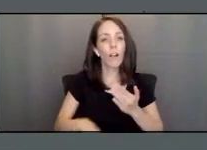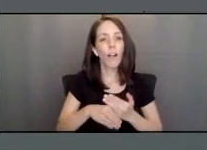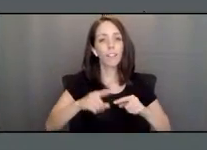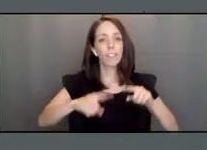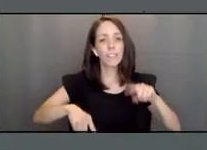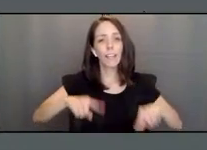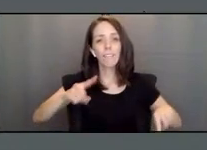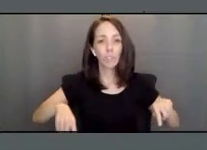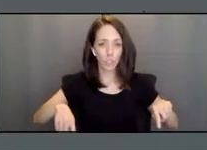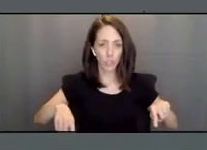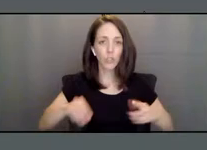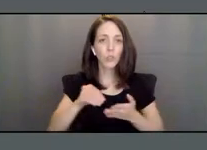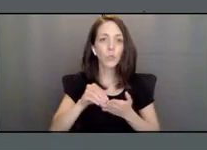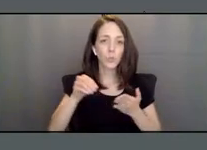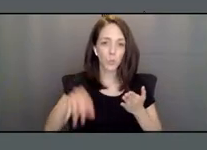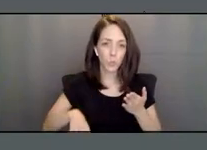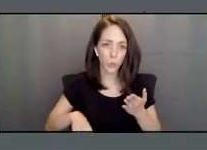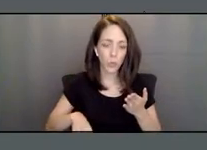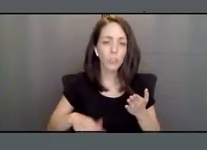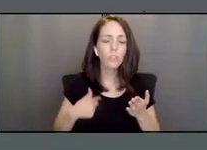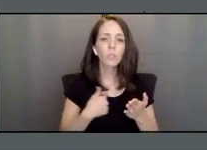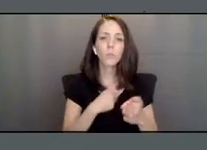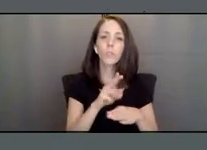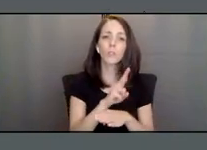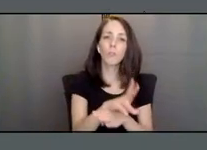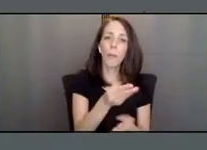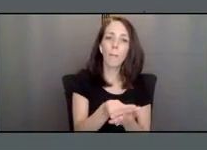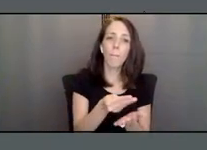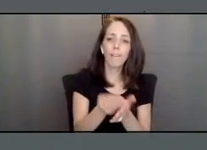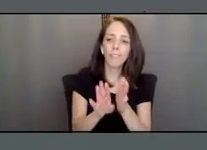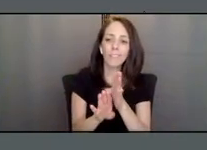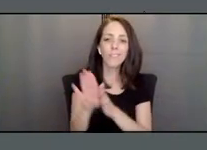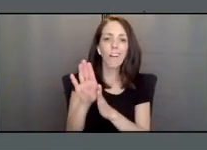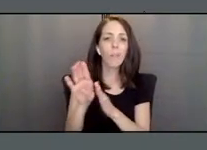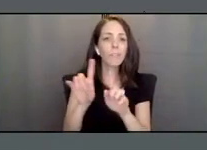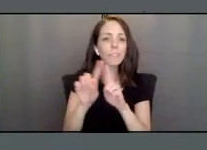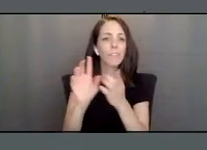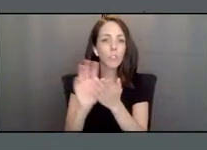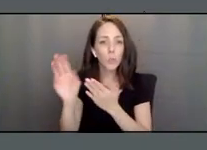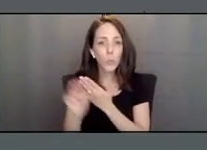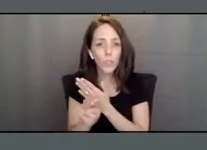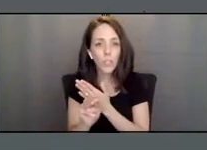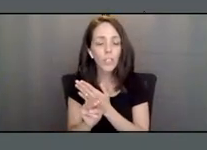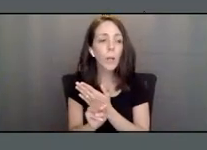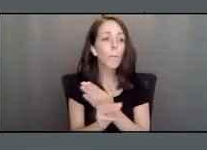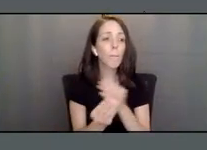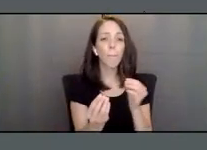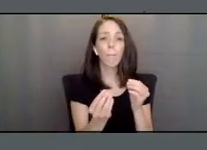admissions, multicultural curriculum development, expanded student services for learner success,